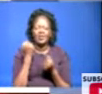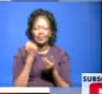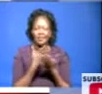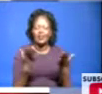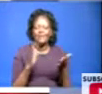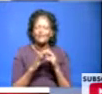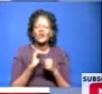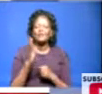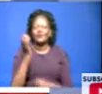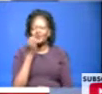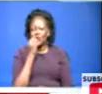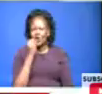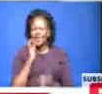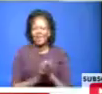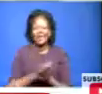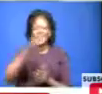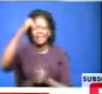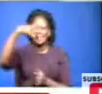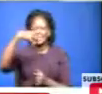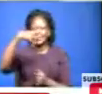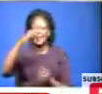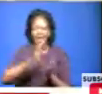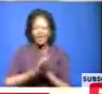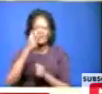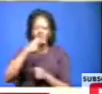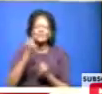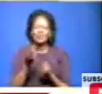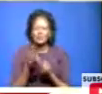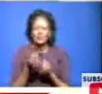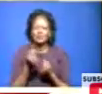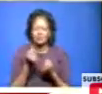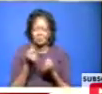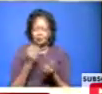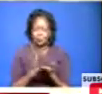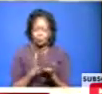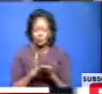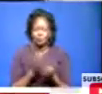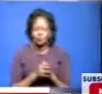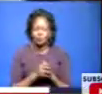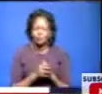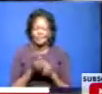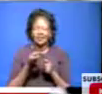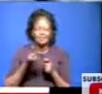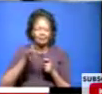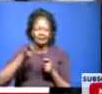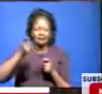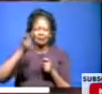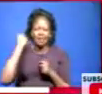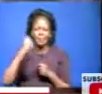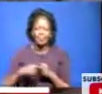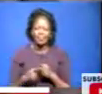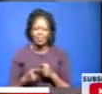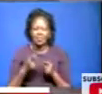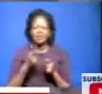of food and electricity. This is the eighth consecutive rise in the rate of inflation. Last month, the rate